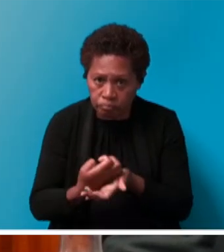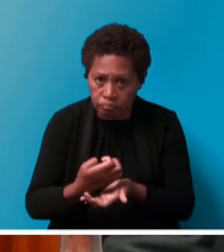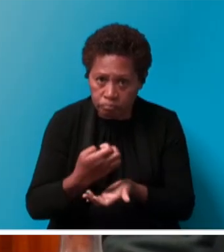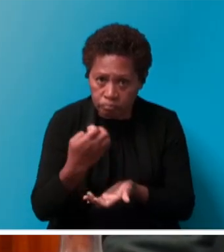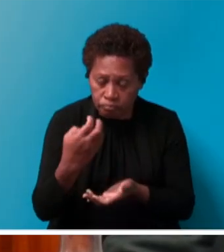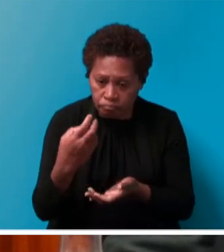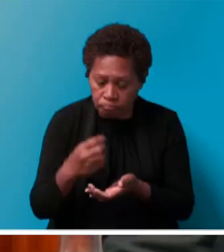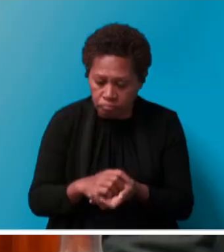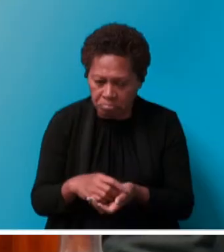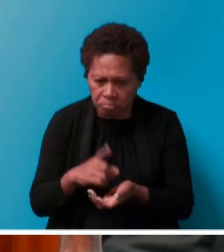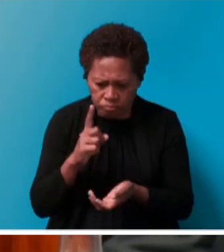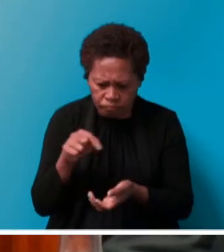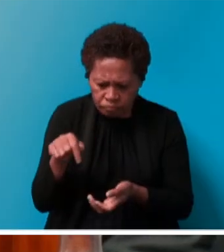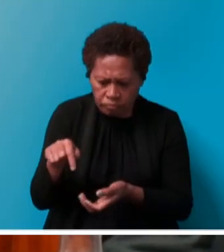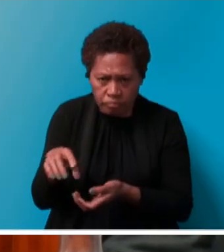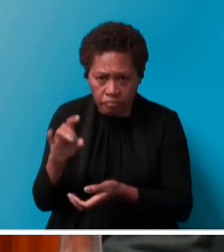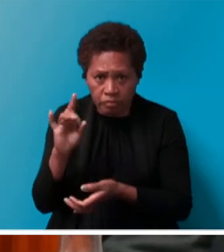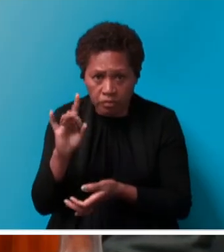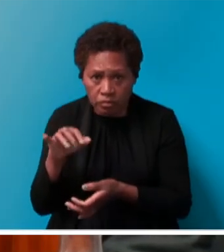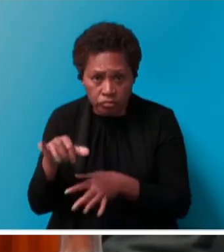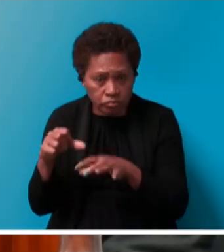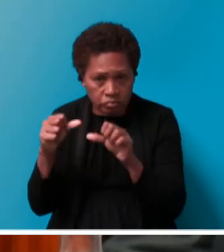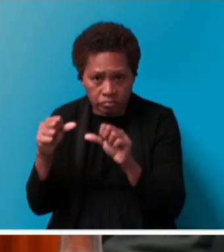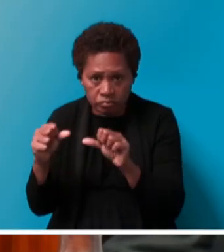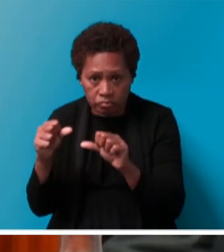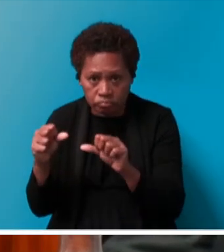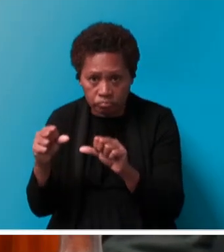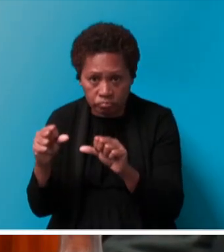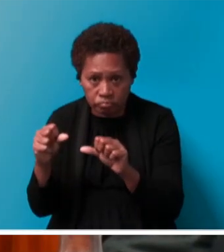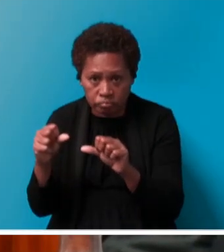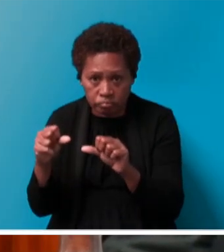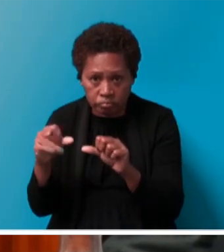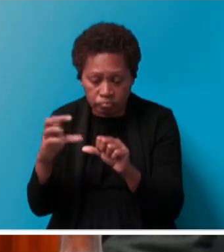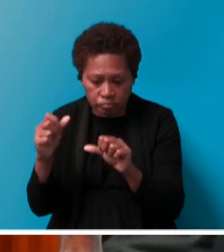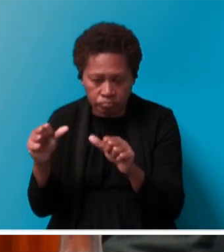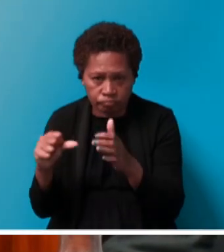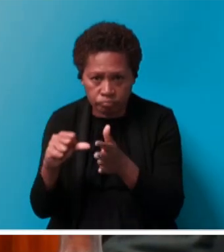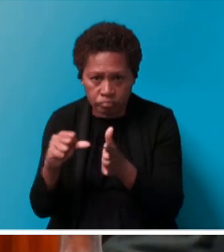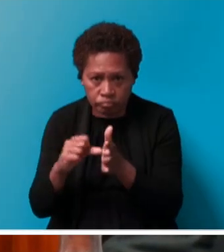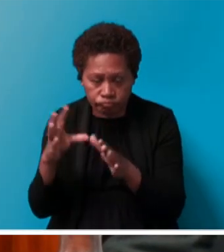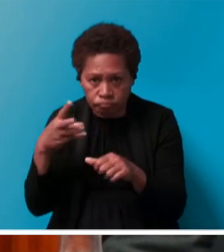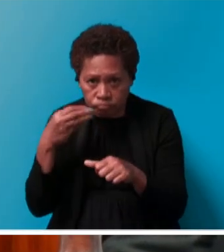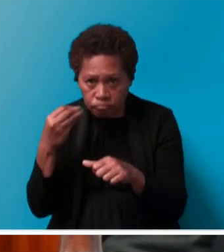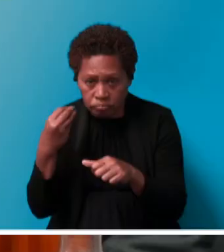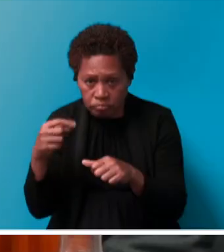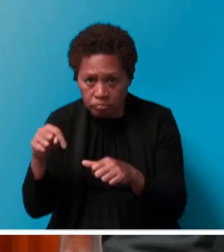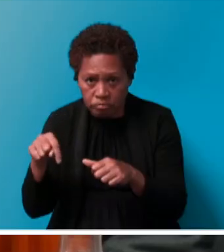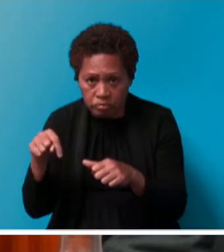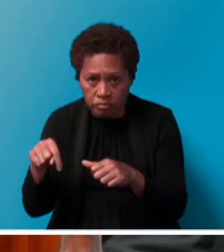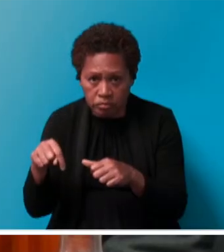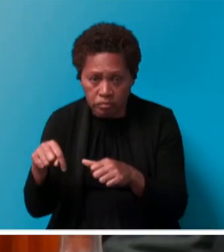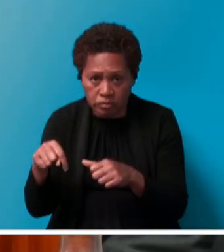without modern protection, it is vulnerable to being copied, stolen, and commercialized without